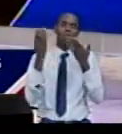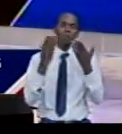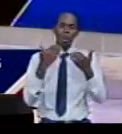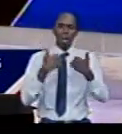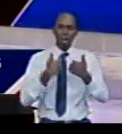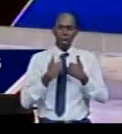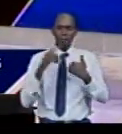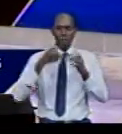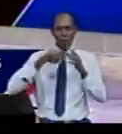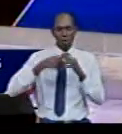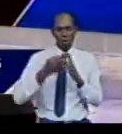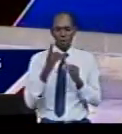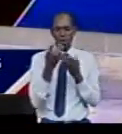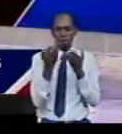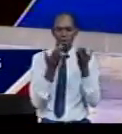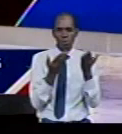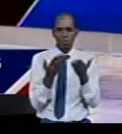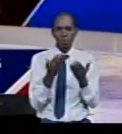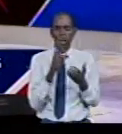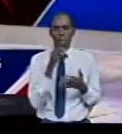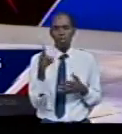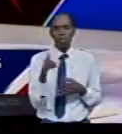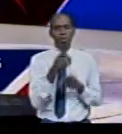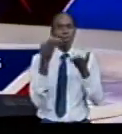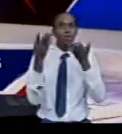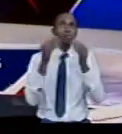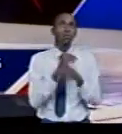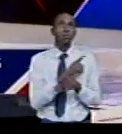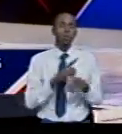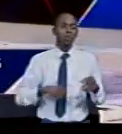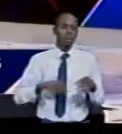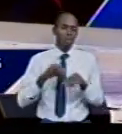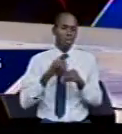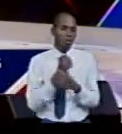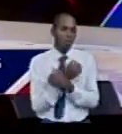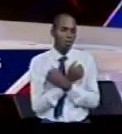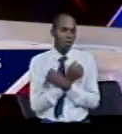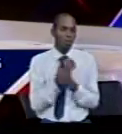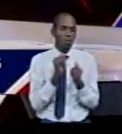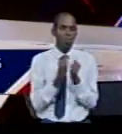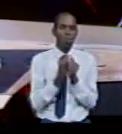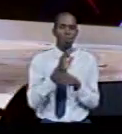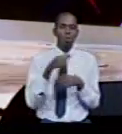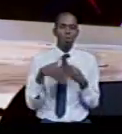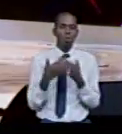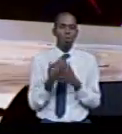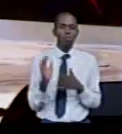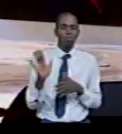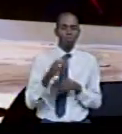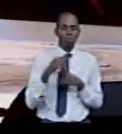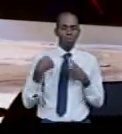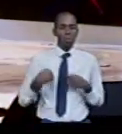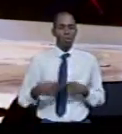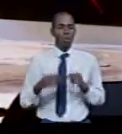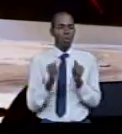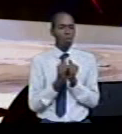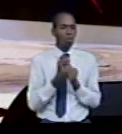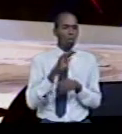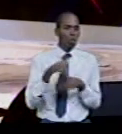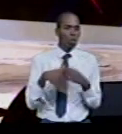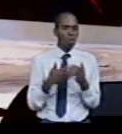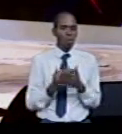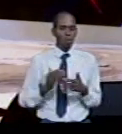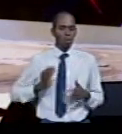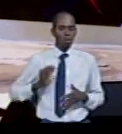serving? Are you serving the Lord in love with all your heart, with all your soul, with all your mind? Are